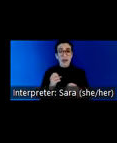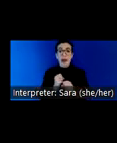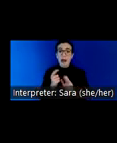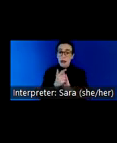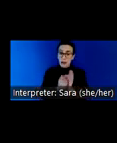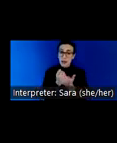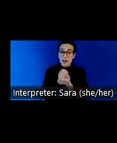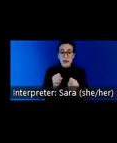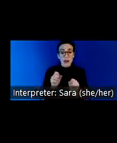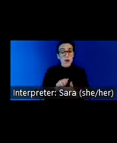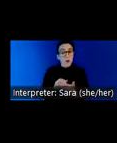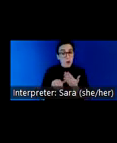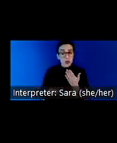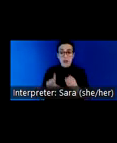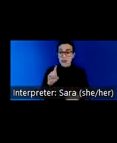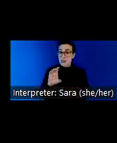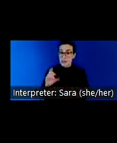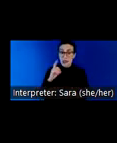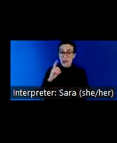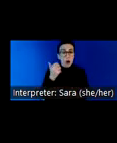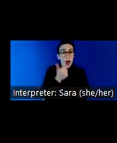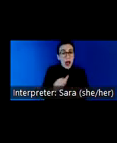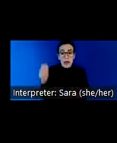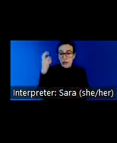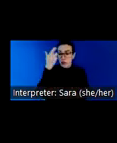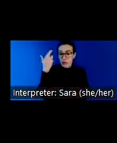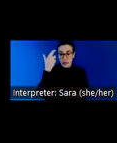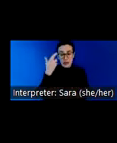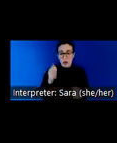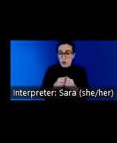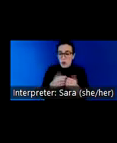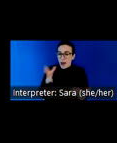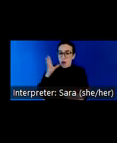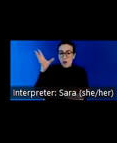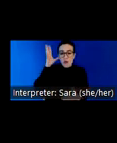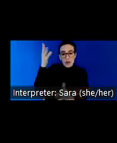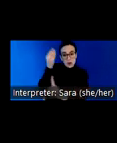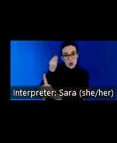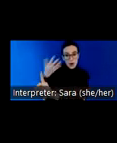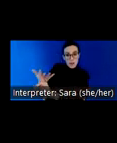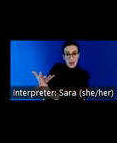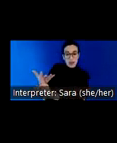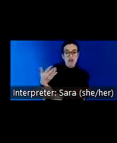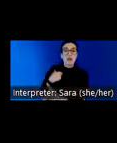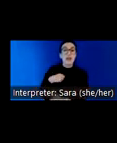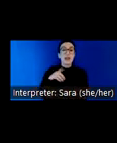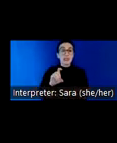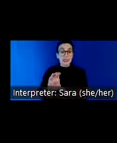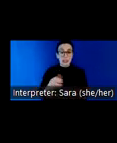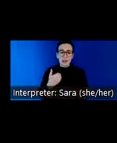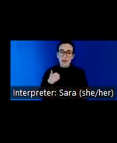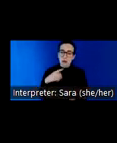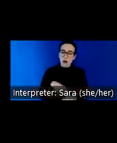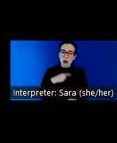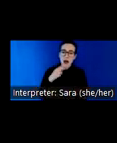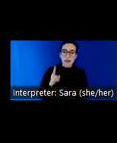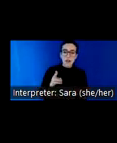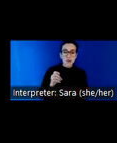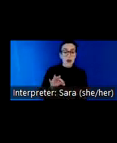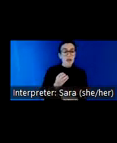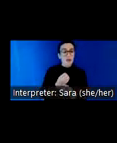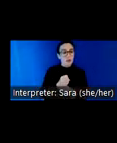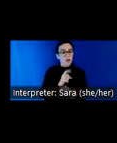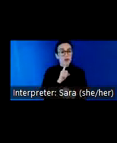entire pregnancy for any reason without parental notification. The district has a long history of making safe and